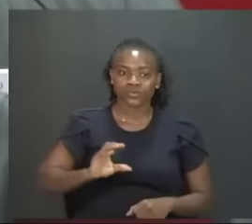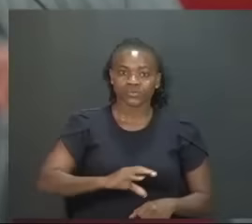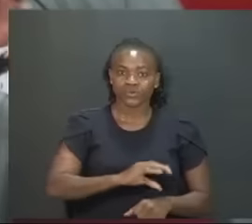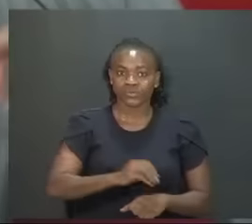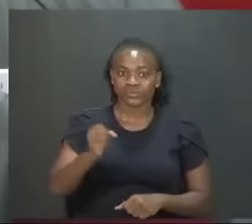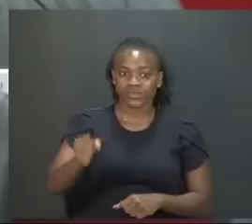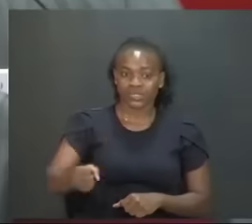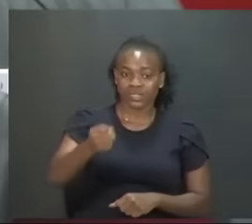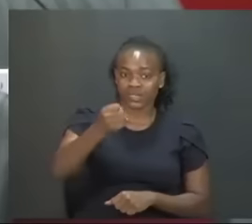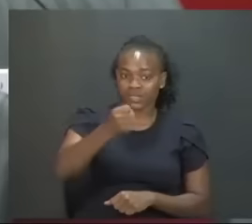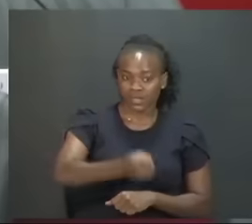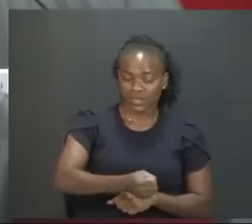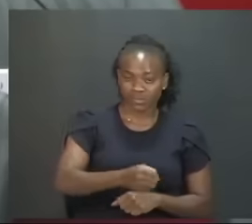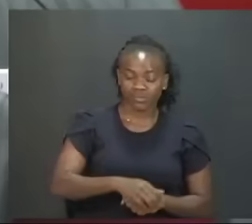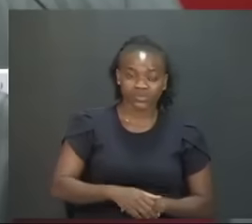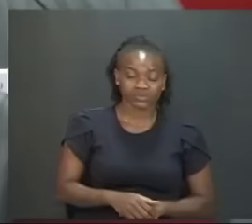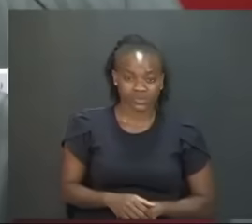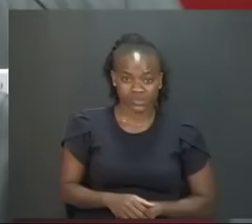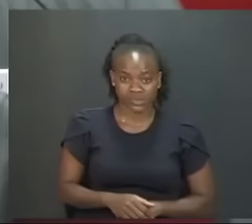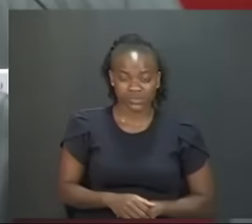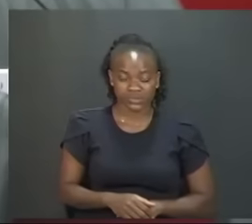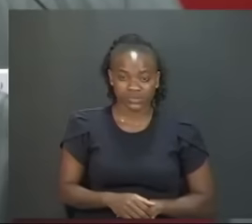or the appointments committee.